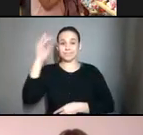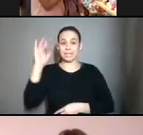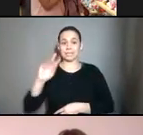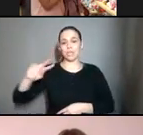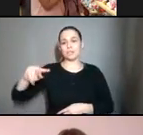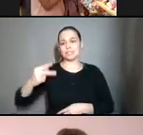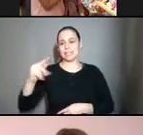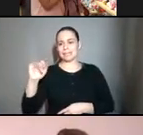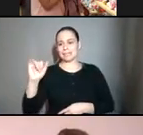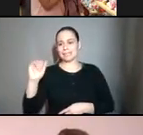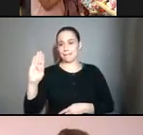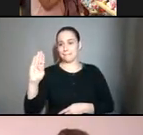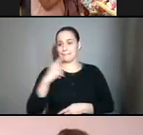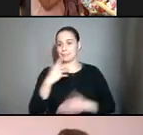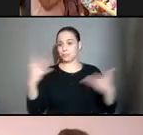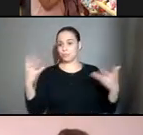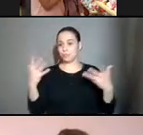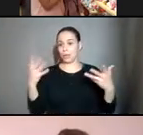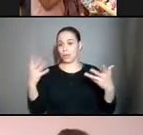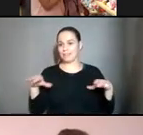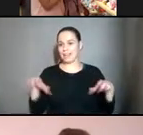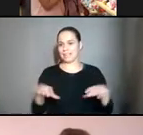that says Activity.